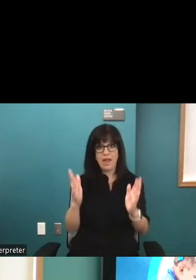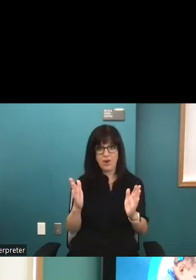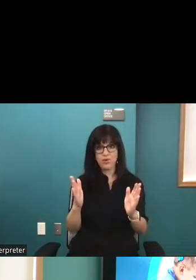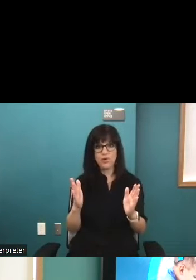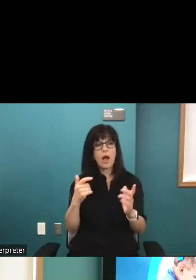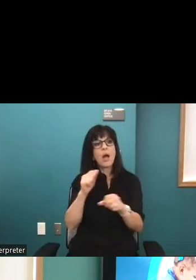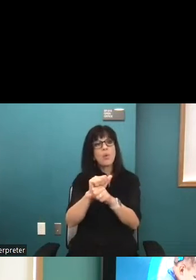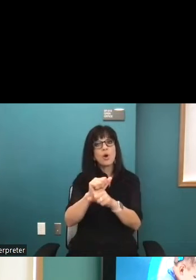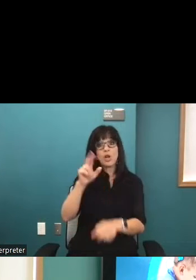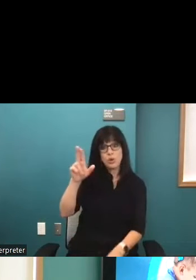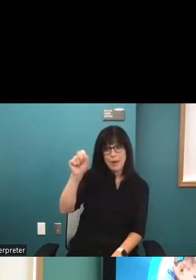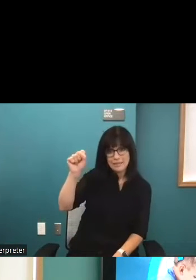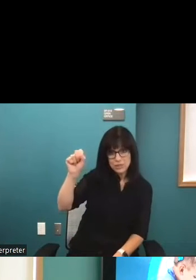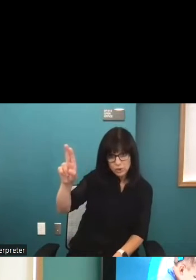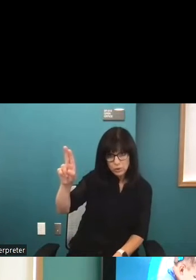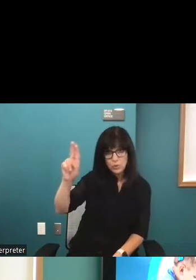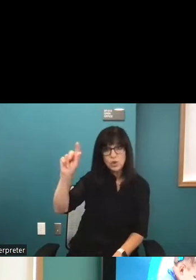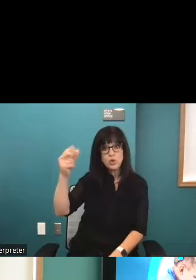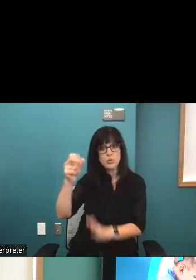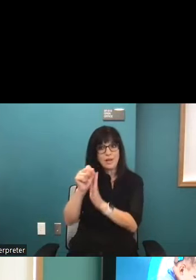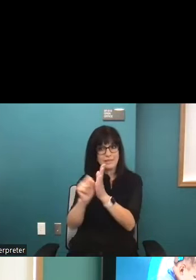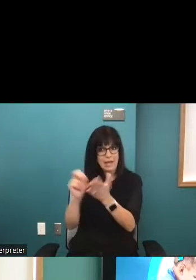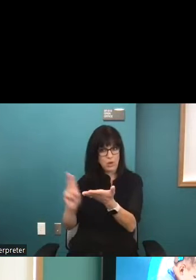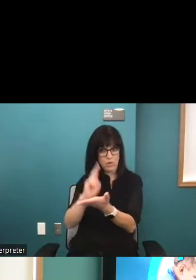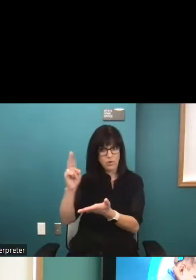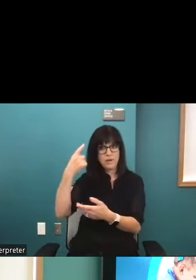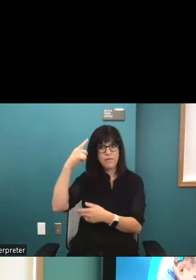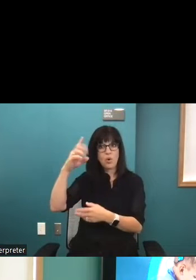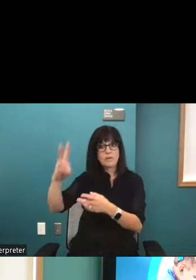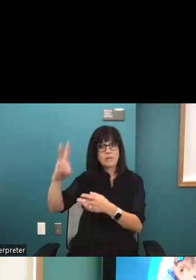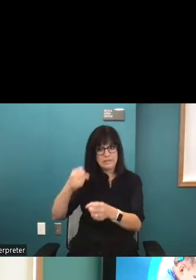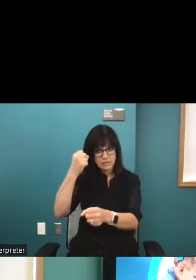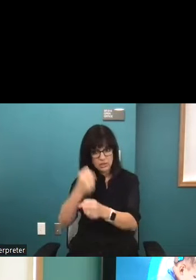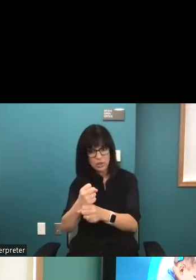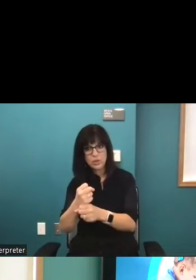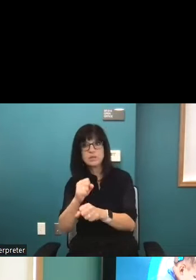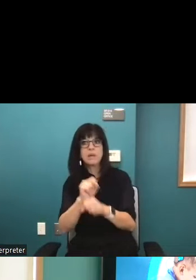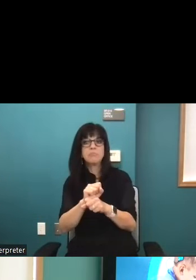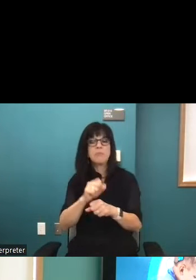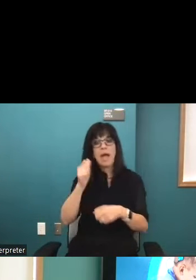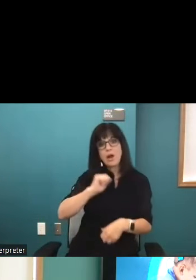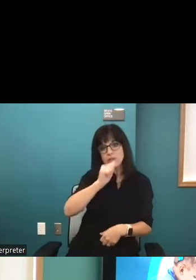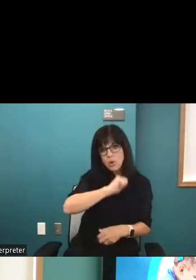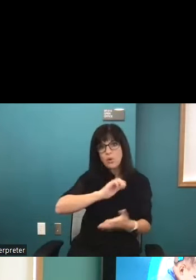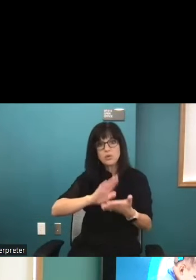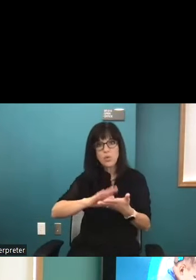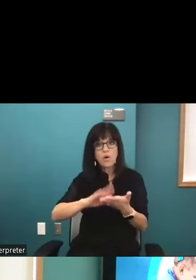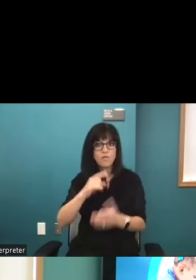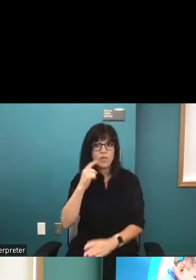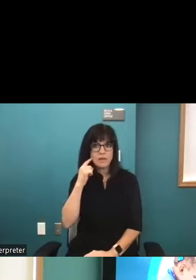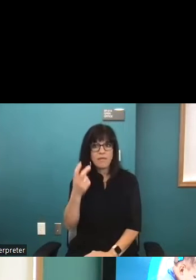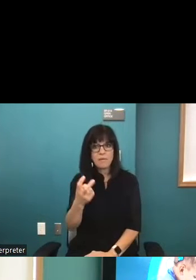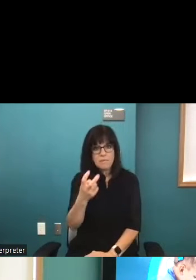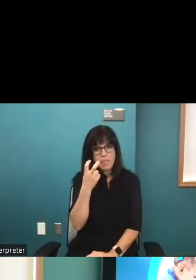worked up at Utah State University for 6 years, and I worked in Arizona at Arizona Schools for the Deaf and